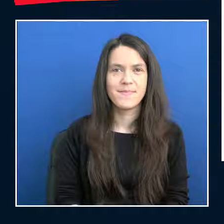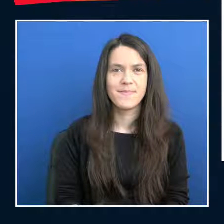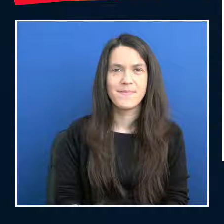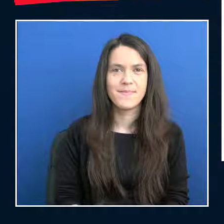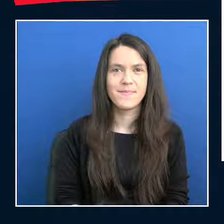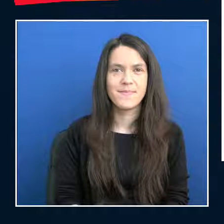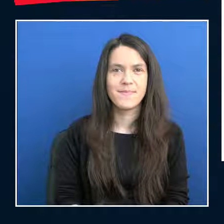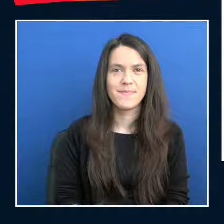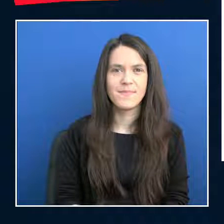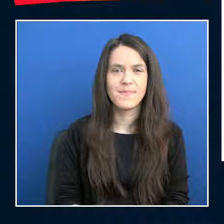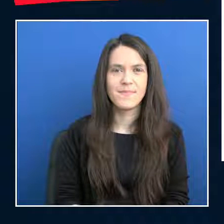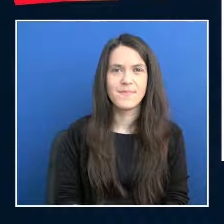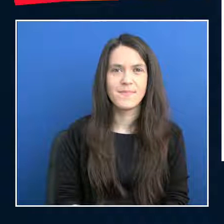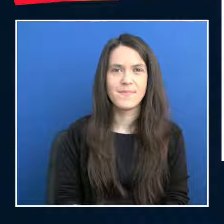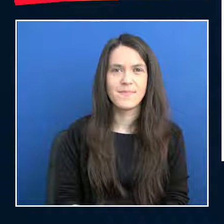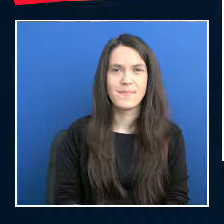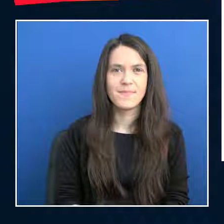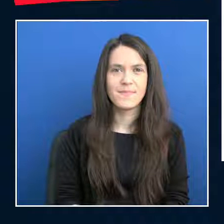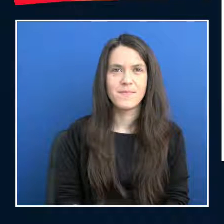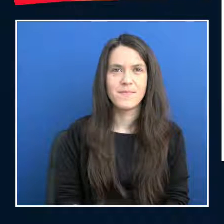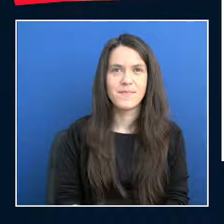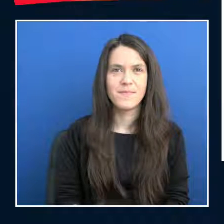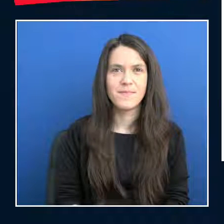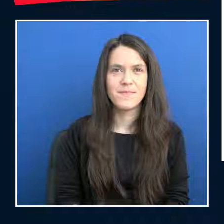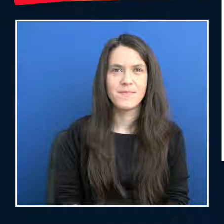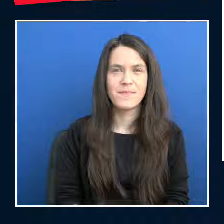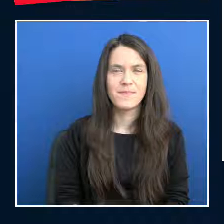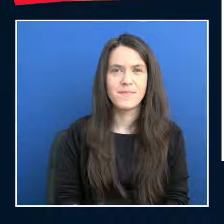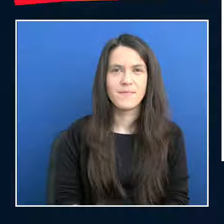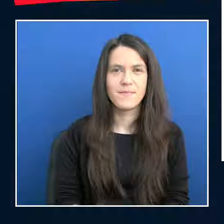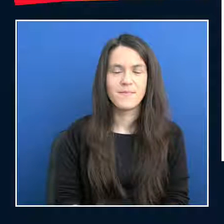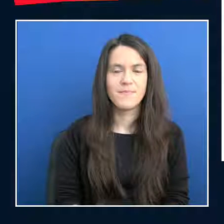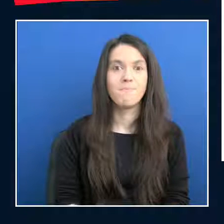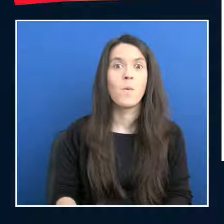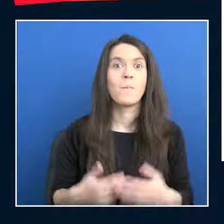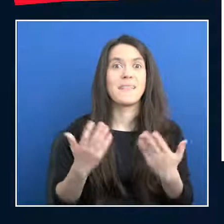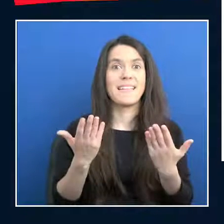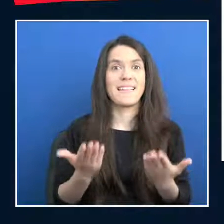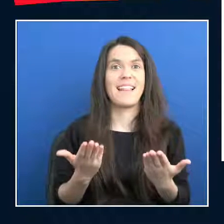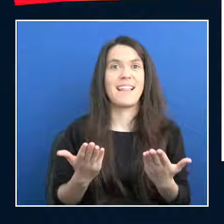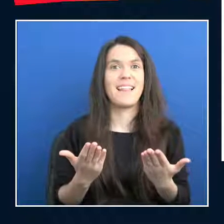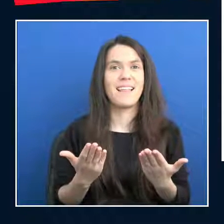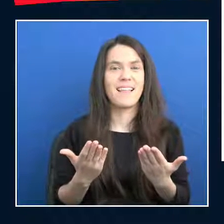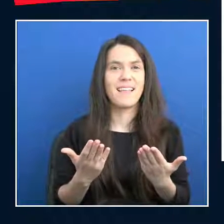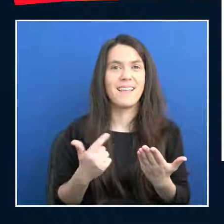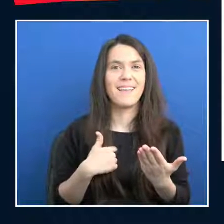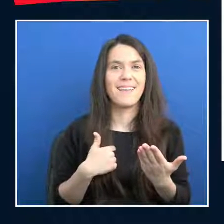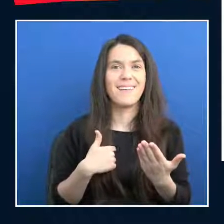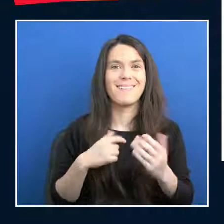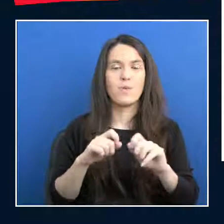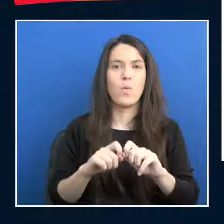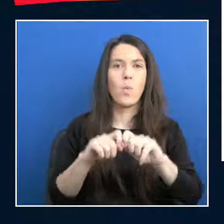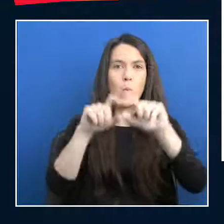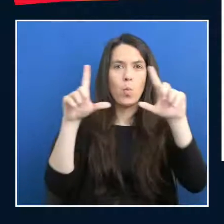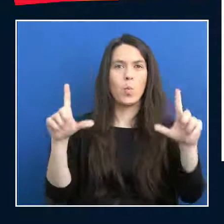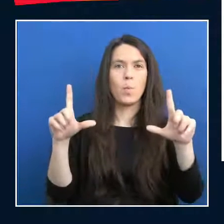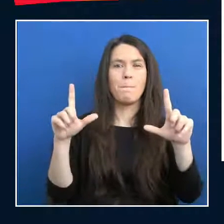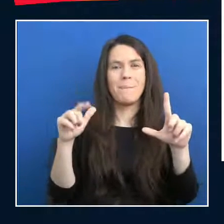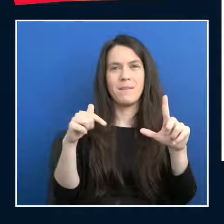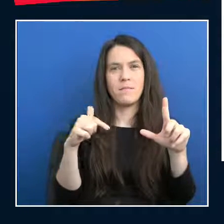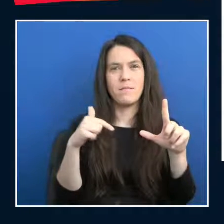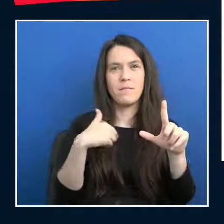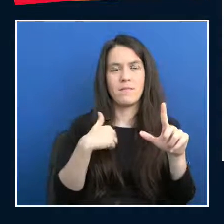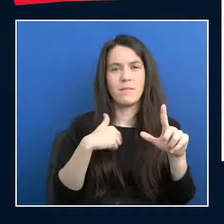Oh, sorry for this. Forgot to show you. So now I just opened localhost